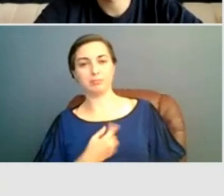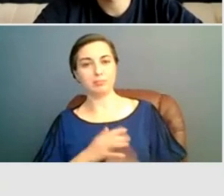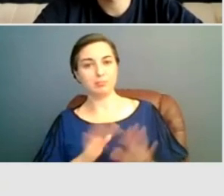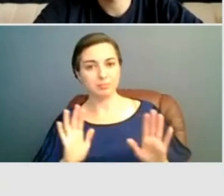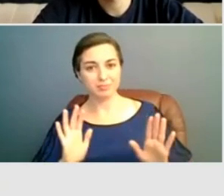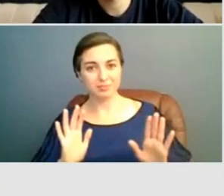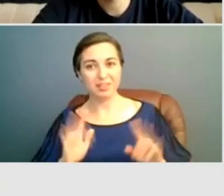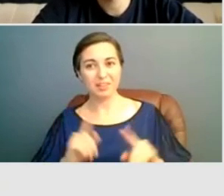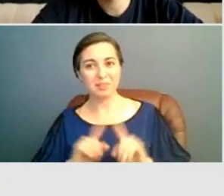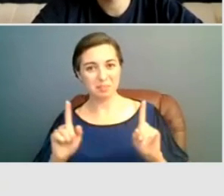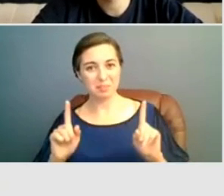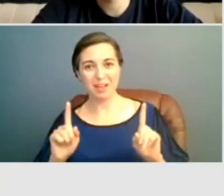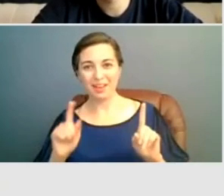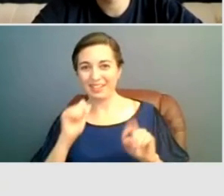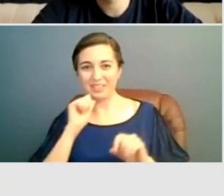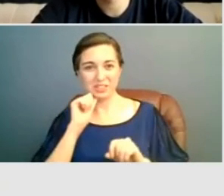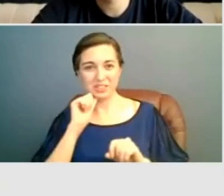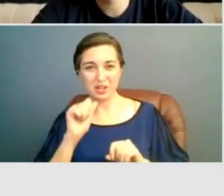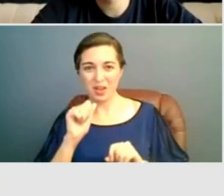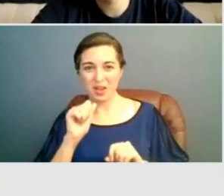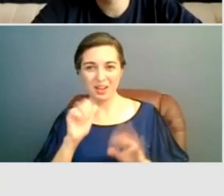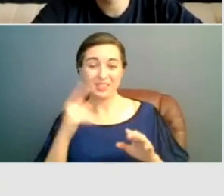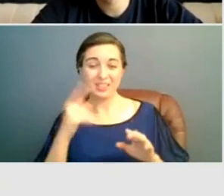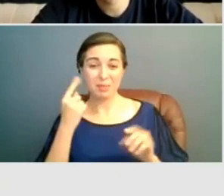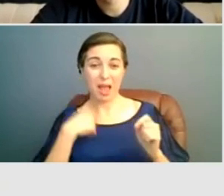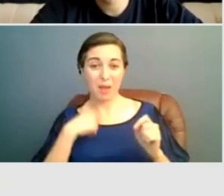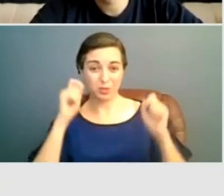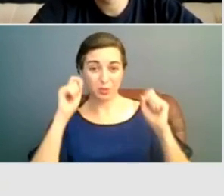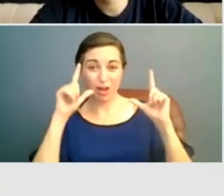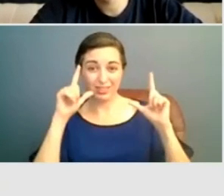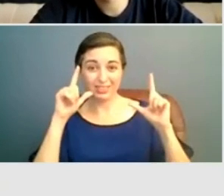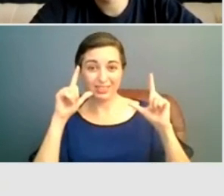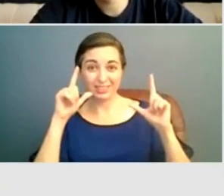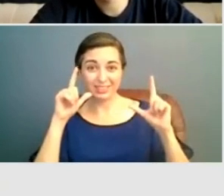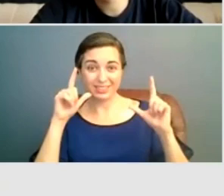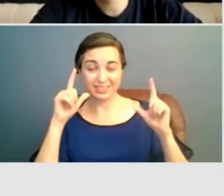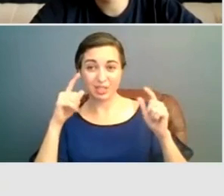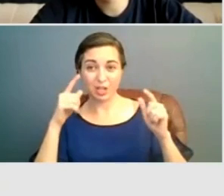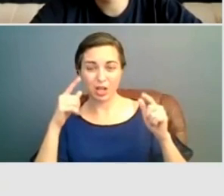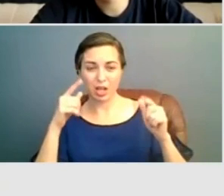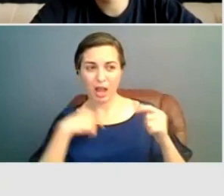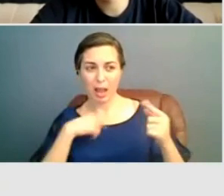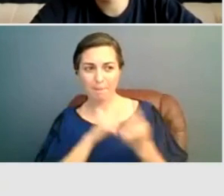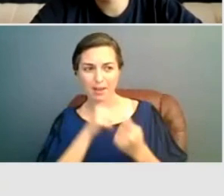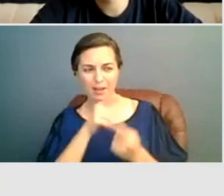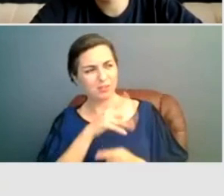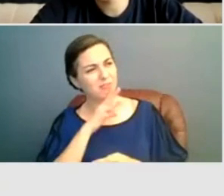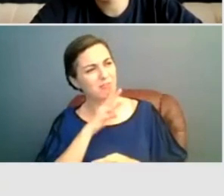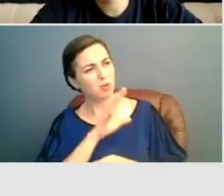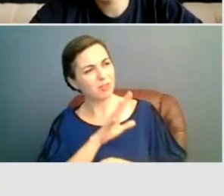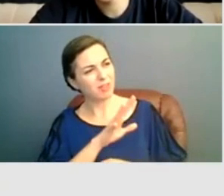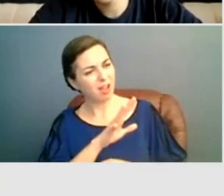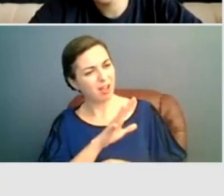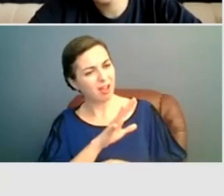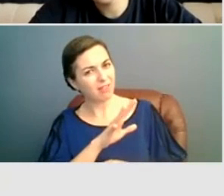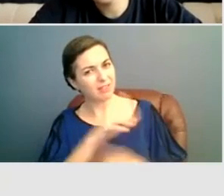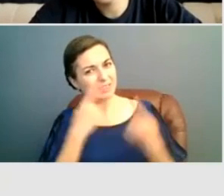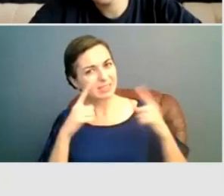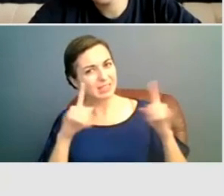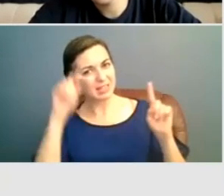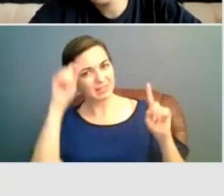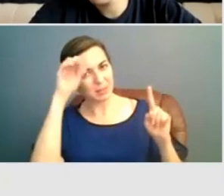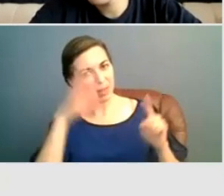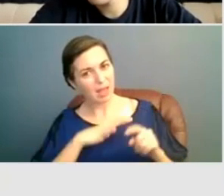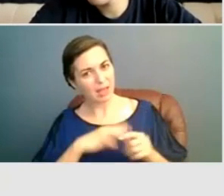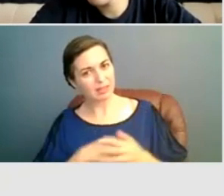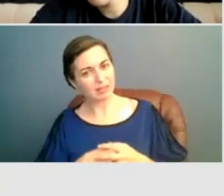but it's not really, it was something that was a surprise to me when I first met him. I'm like, you're a 45-year-old, successful man